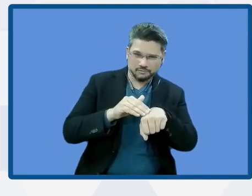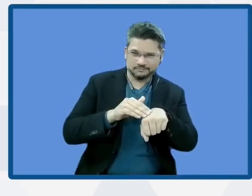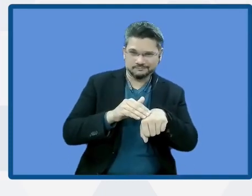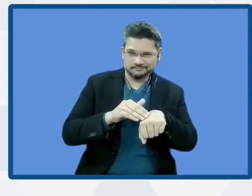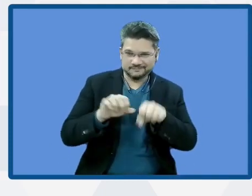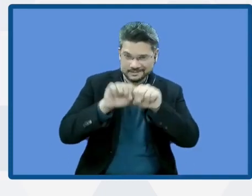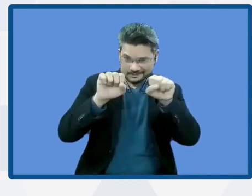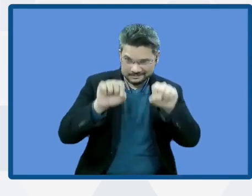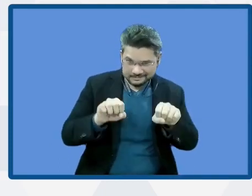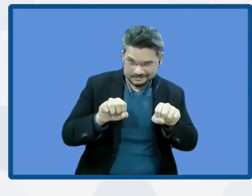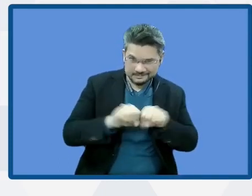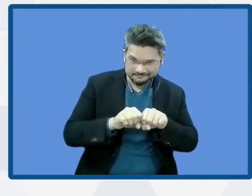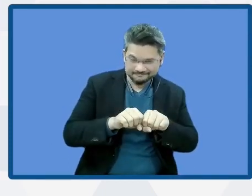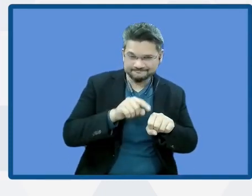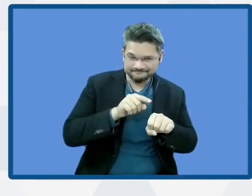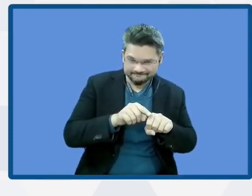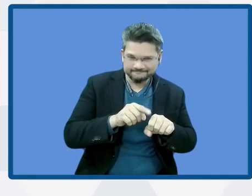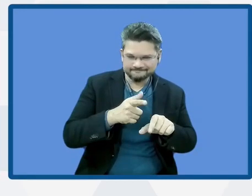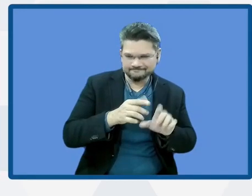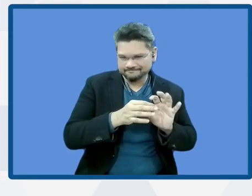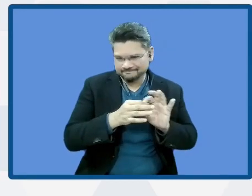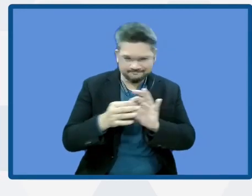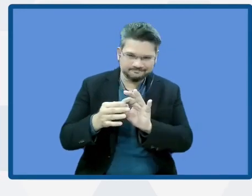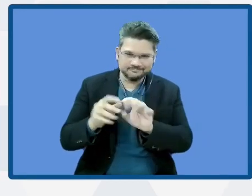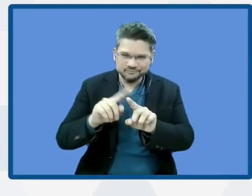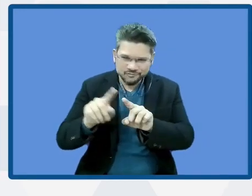which are related to geological events,